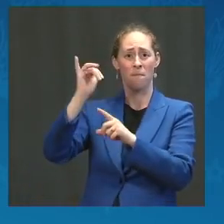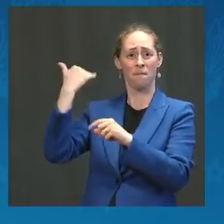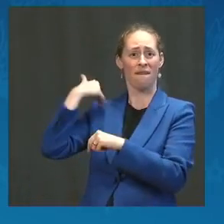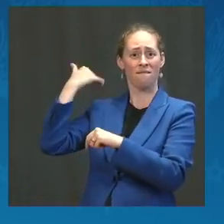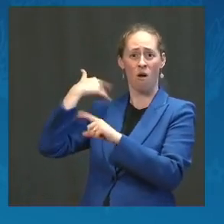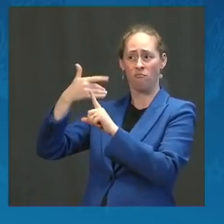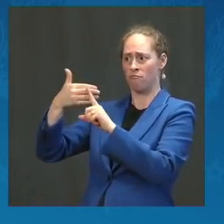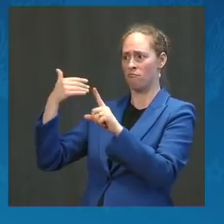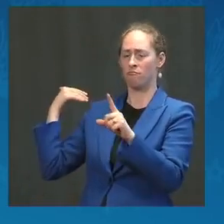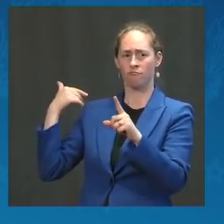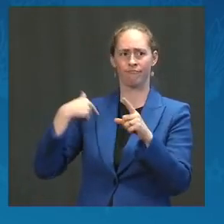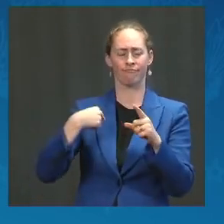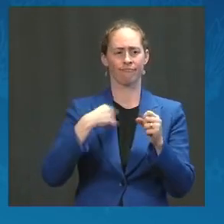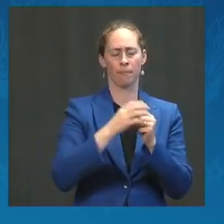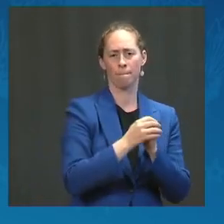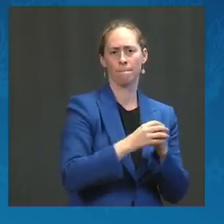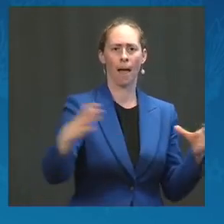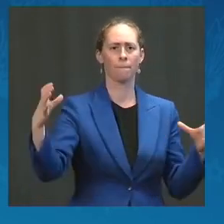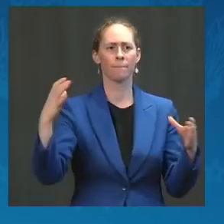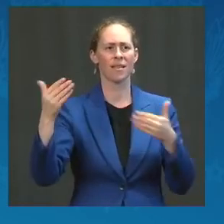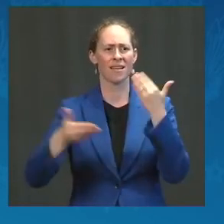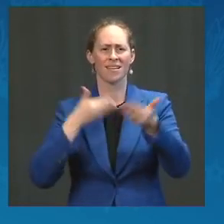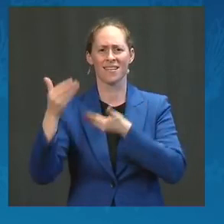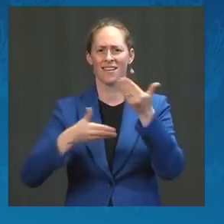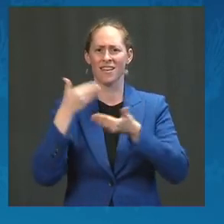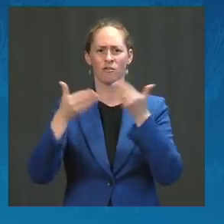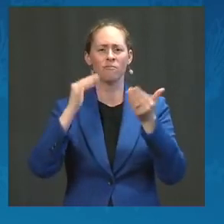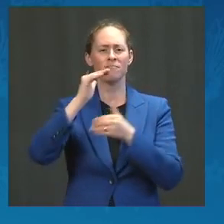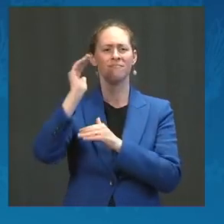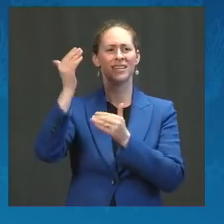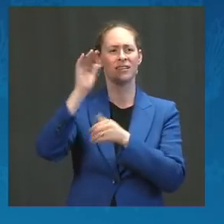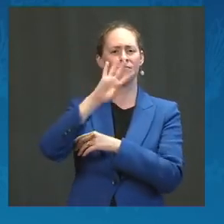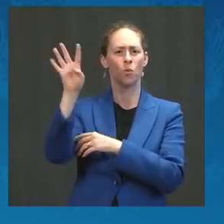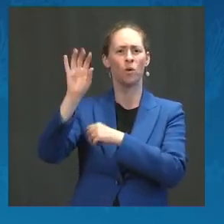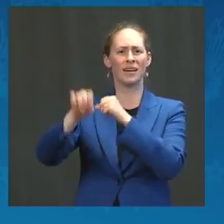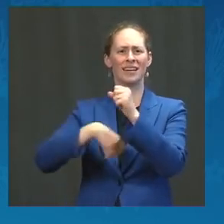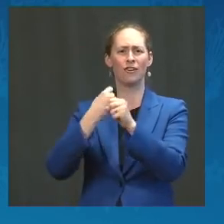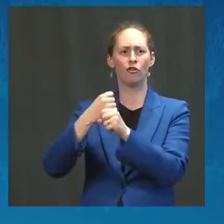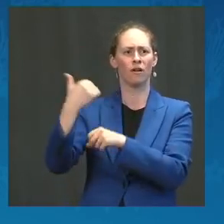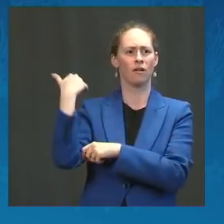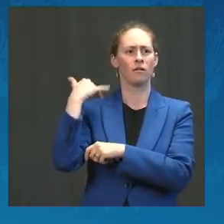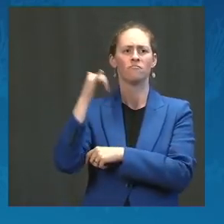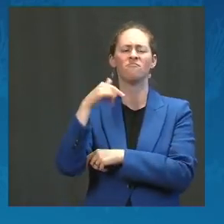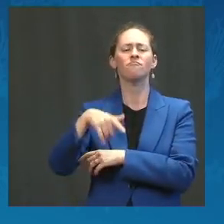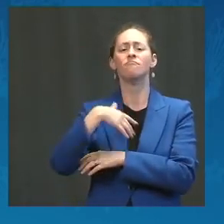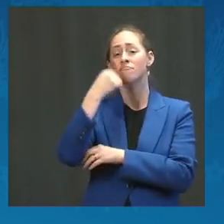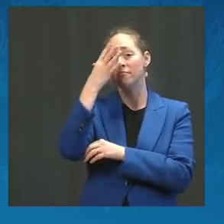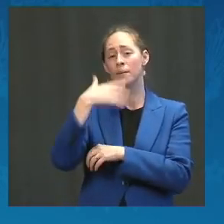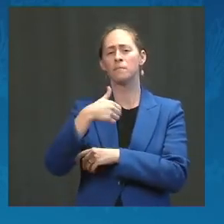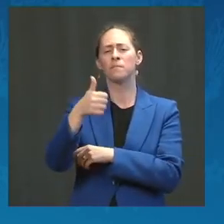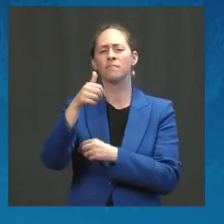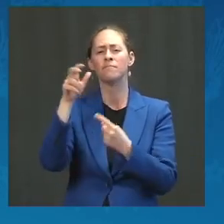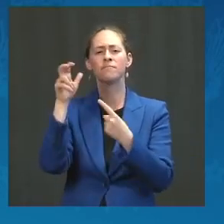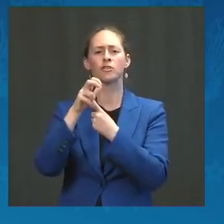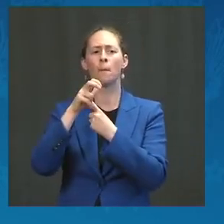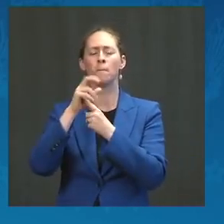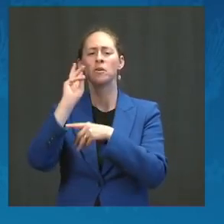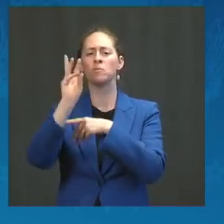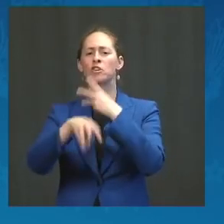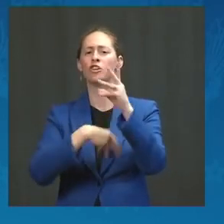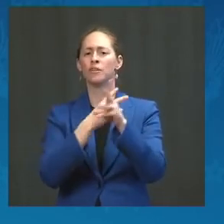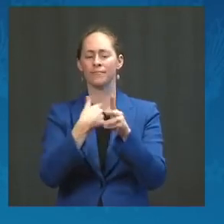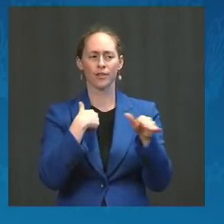economic growth in nearly 4 decades, the best in the world as of now. In fact,